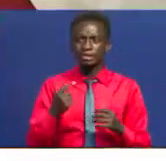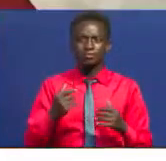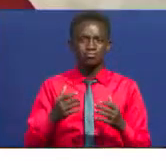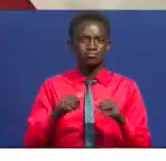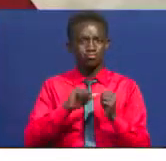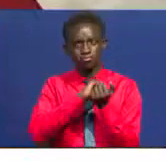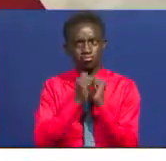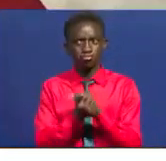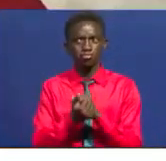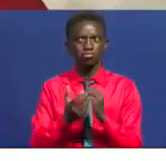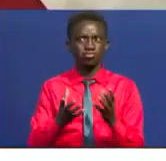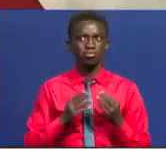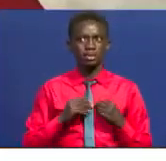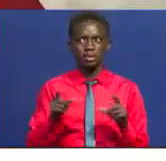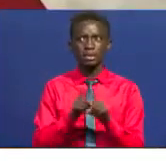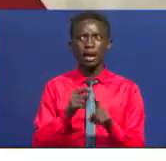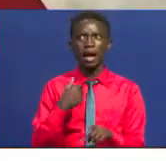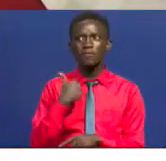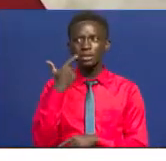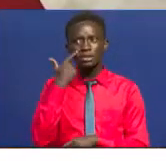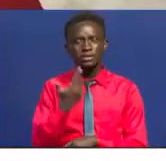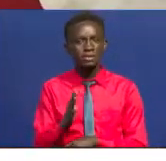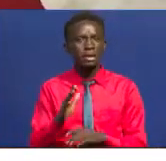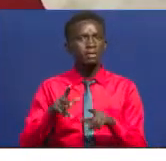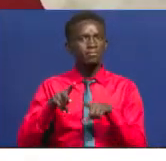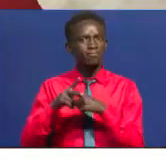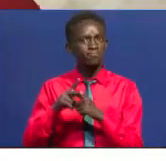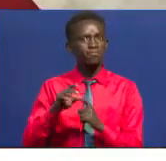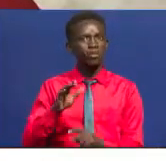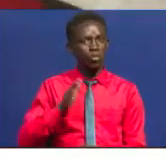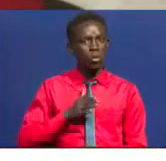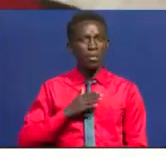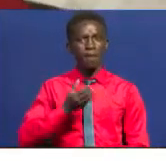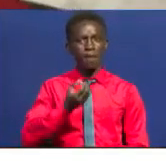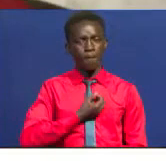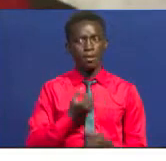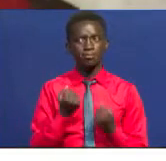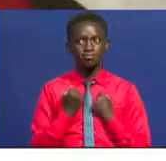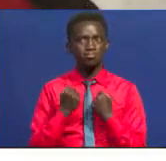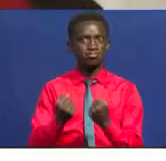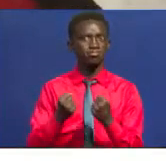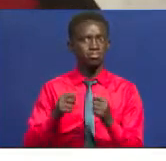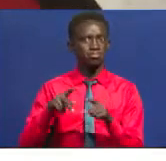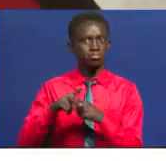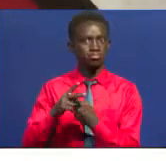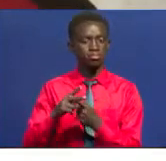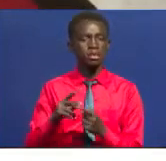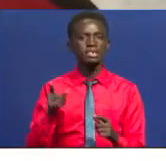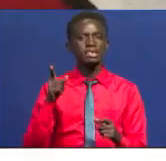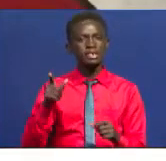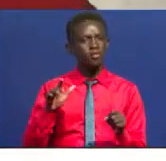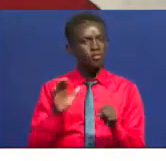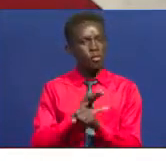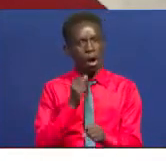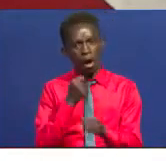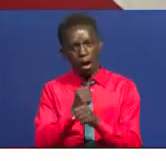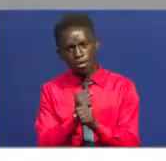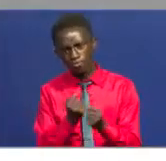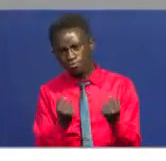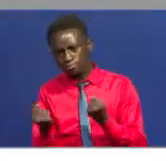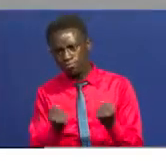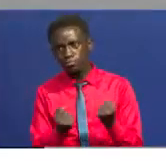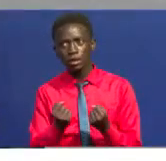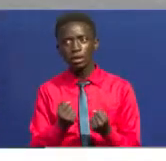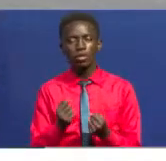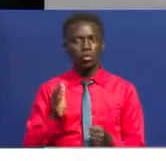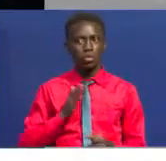seen even garages that are just women-owned garage and fully serviced by women come up.